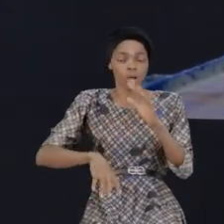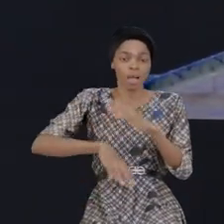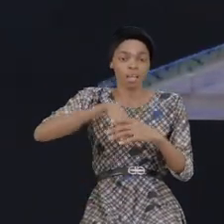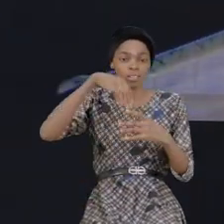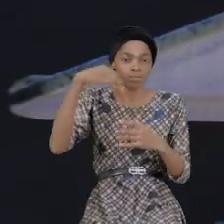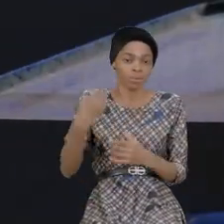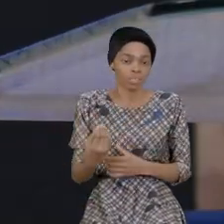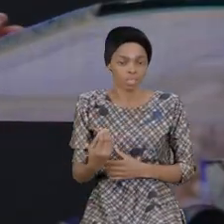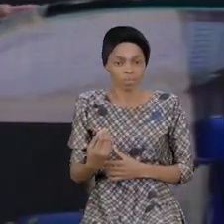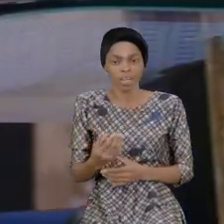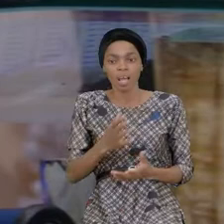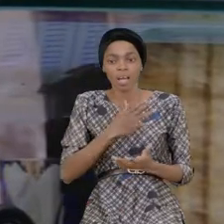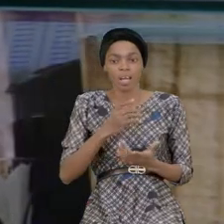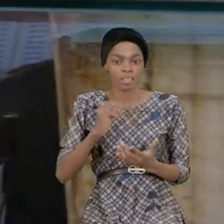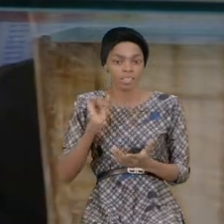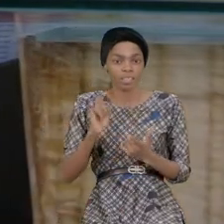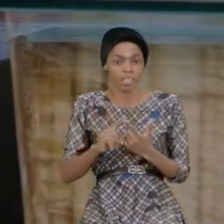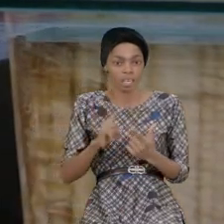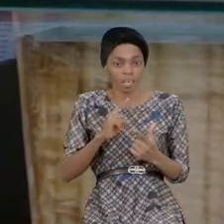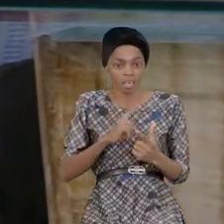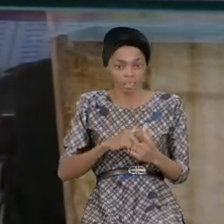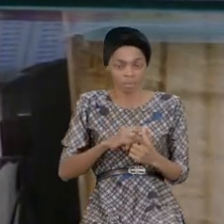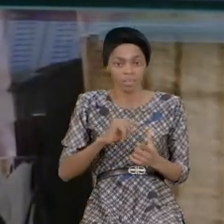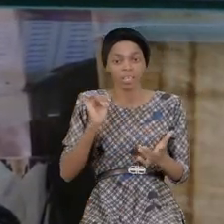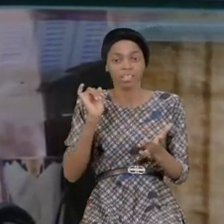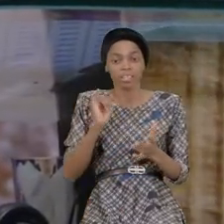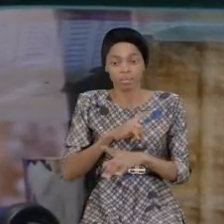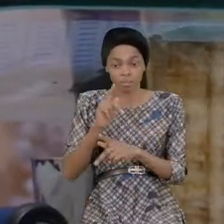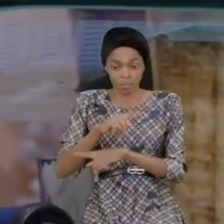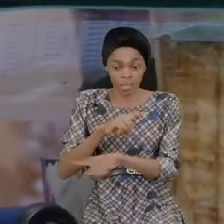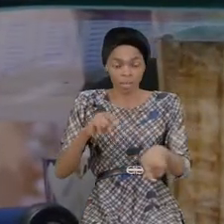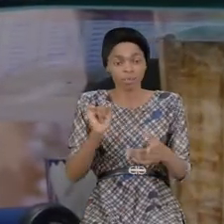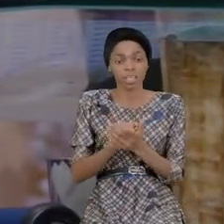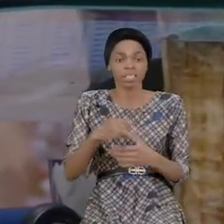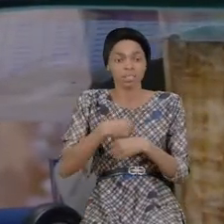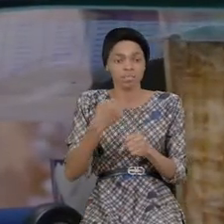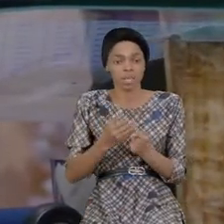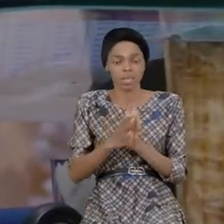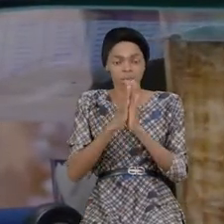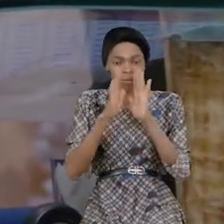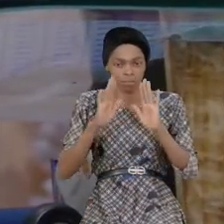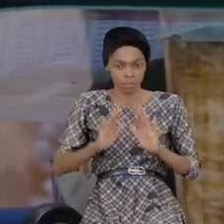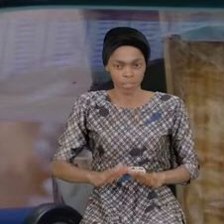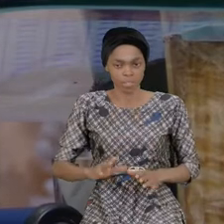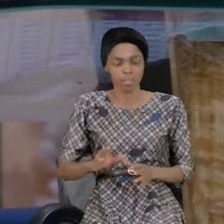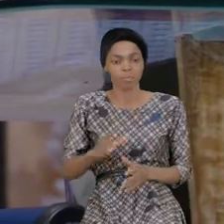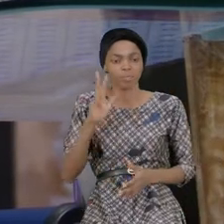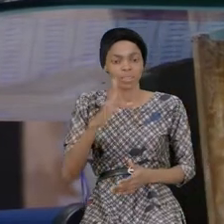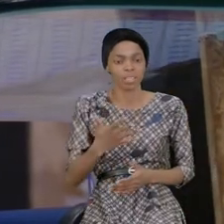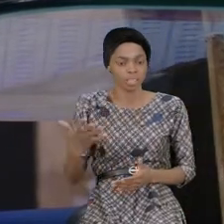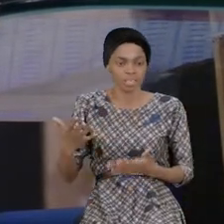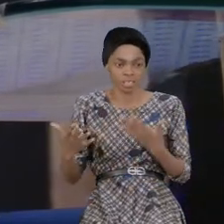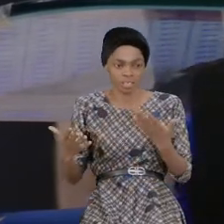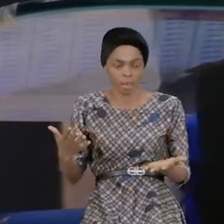outwardly. Them that make peace. We're looking at three things here. Number one,